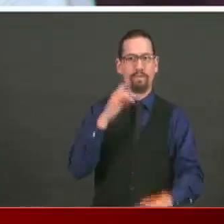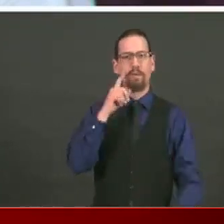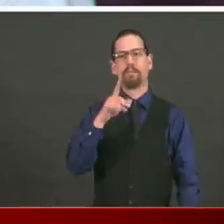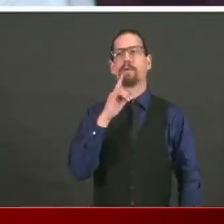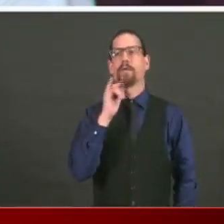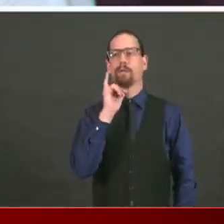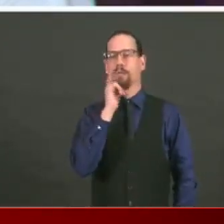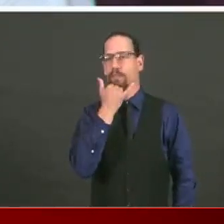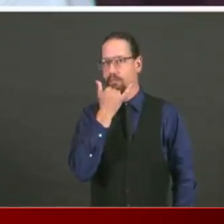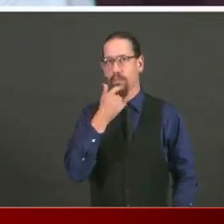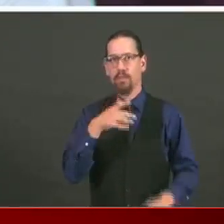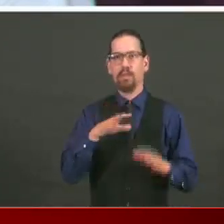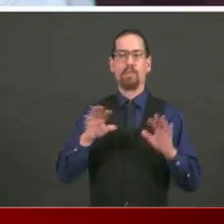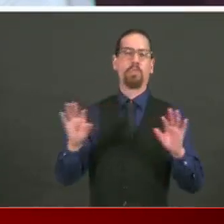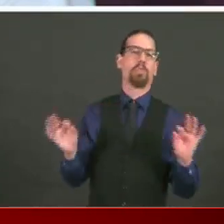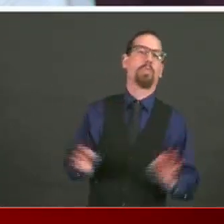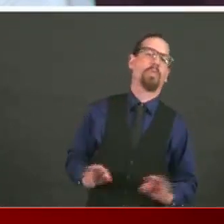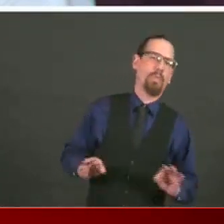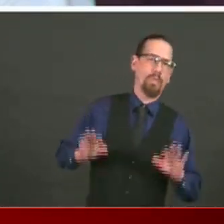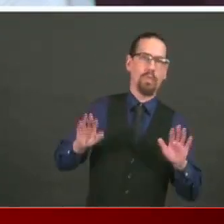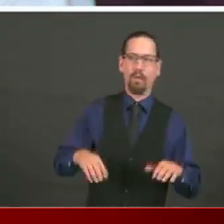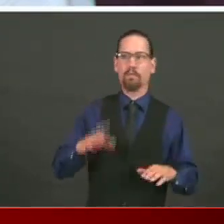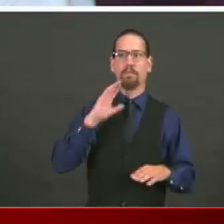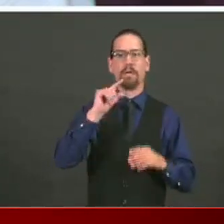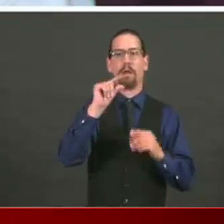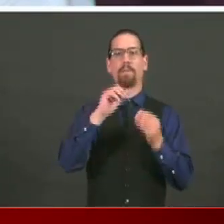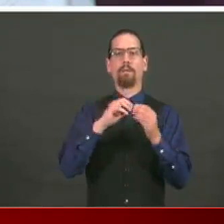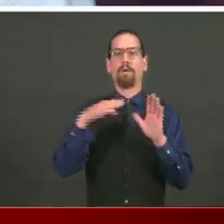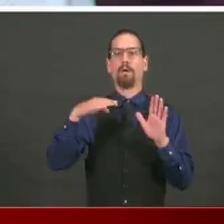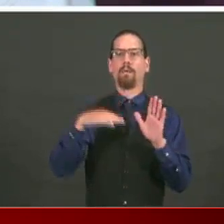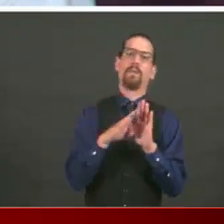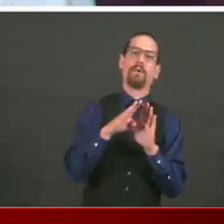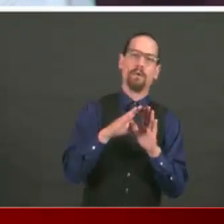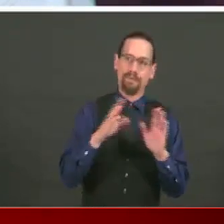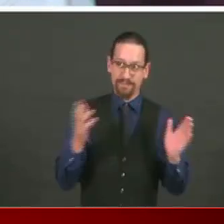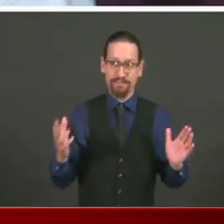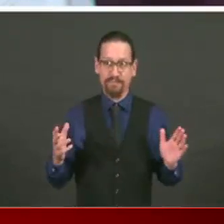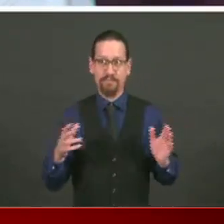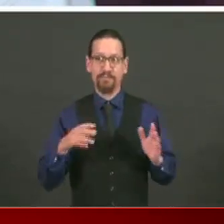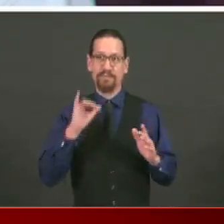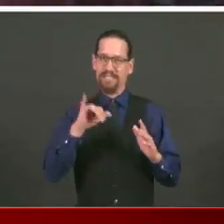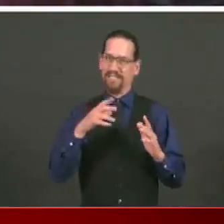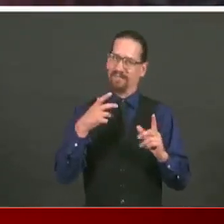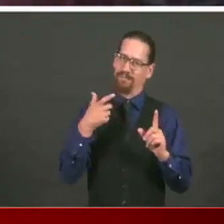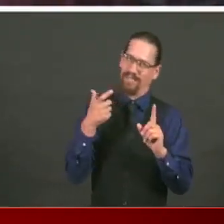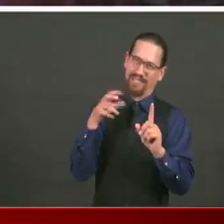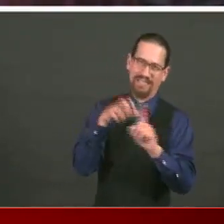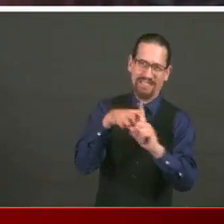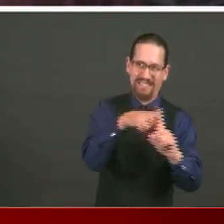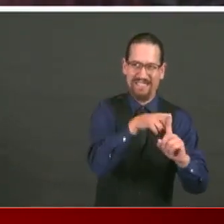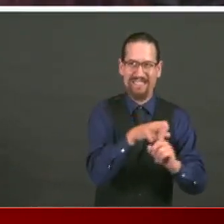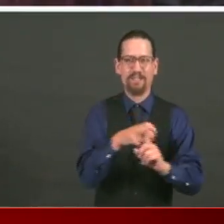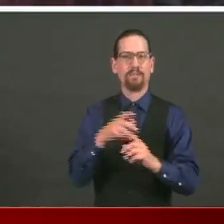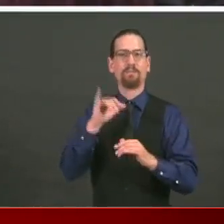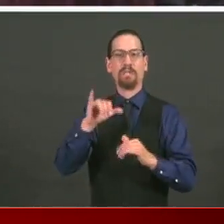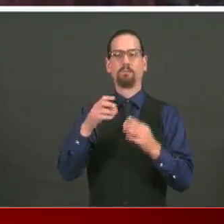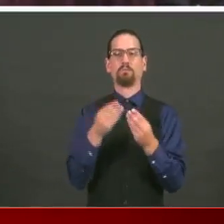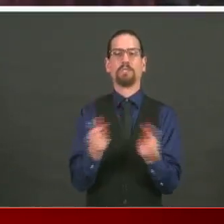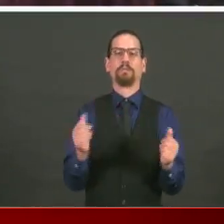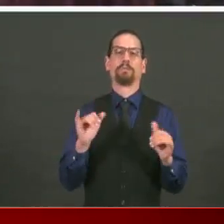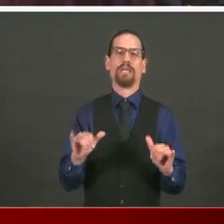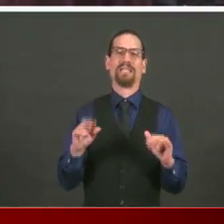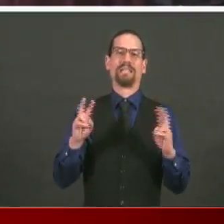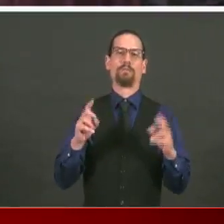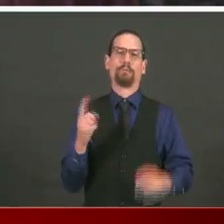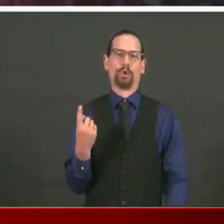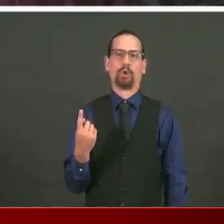So we need to address what's going on out there together, kindly, with consideration. Director, we've heard from people who it's taken